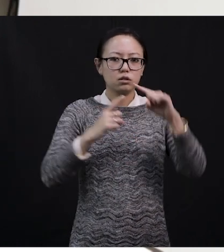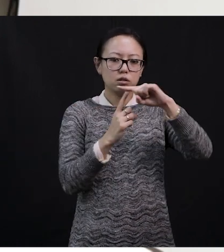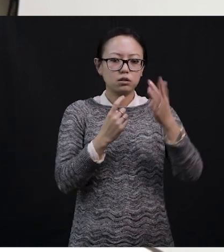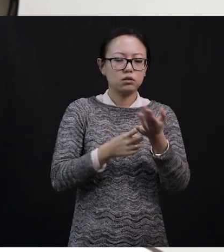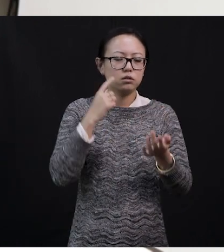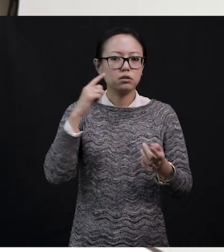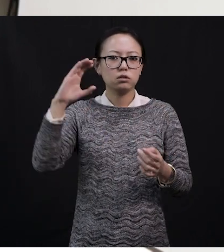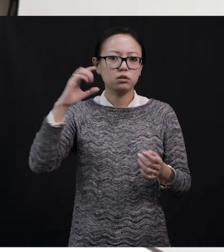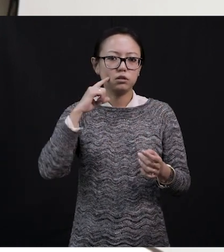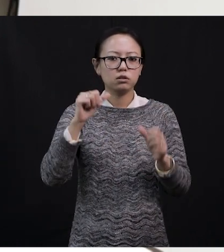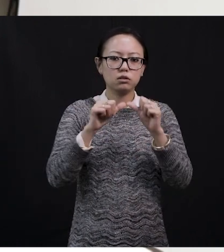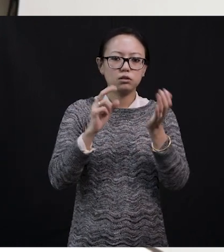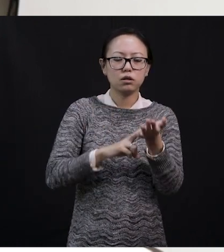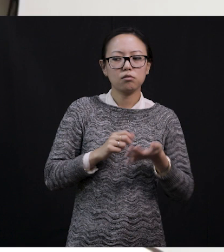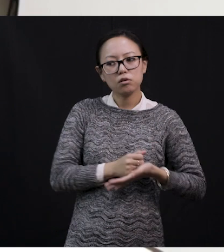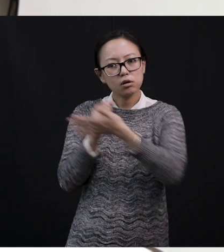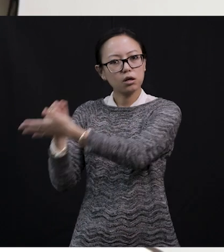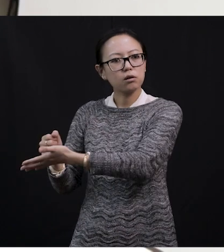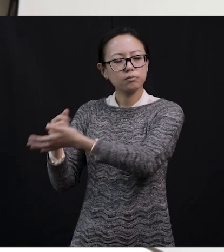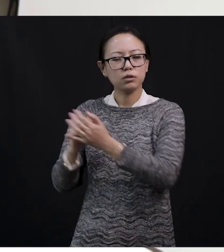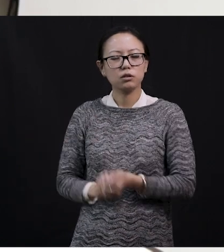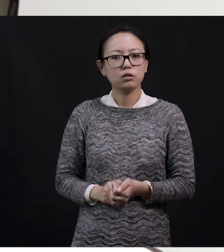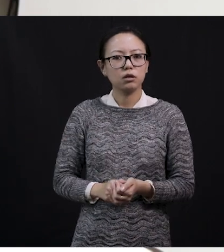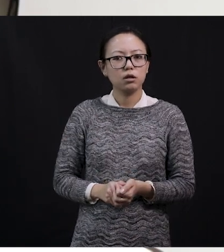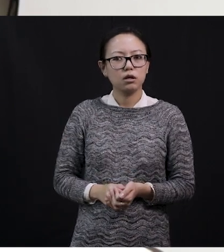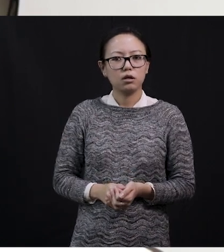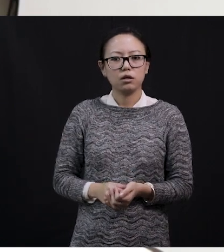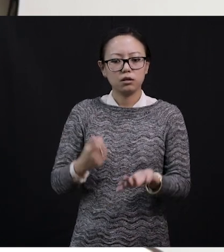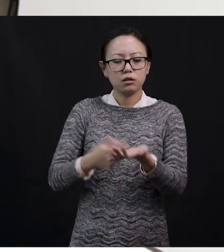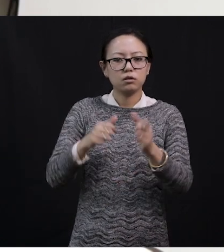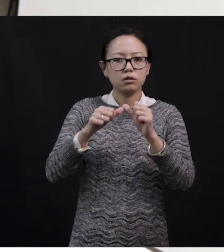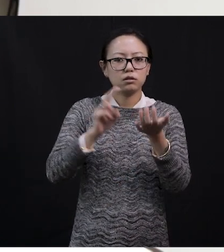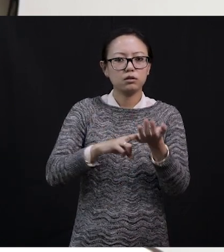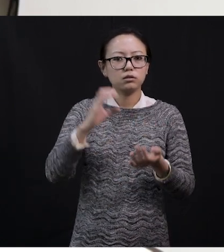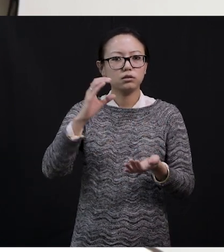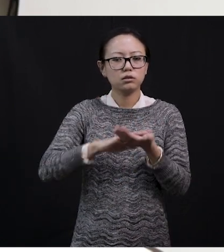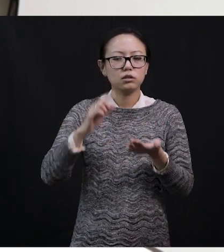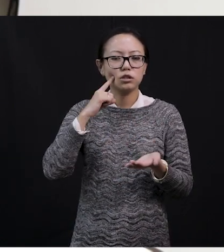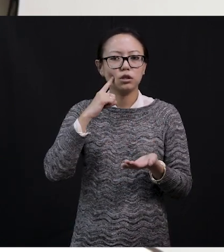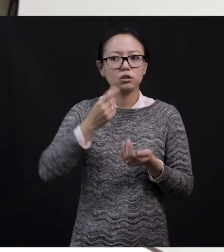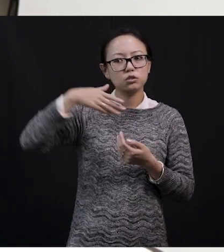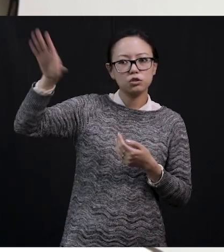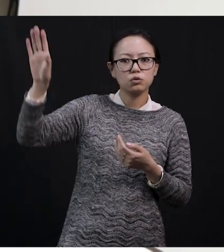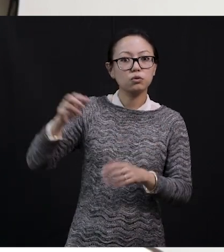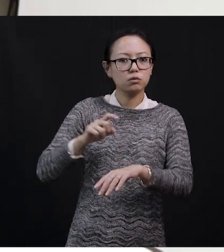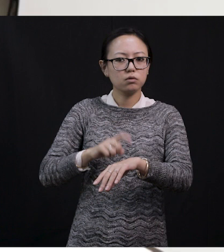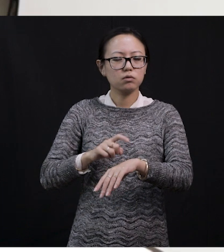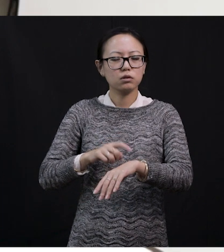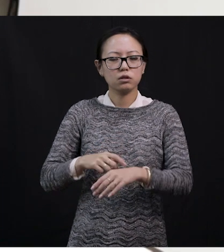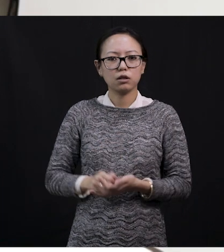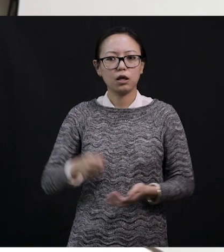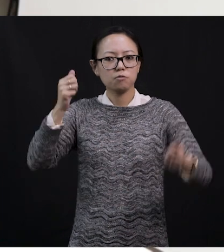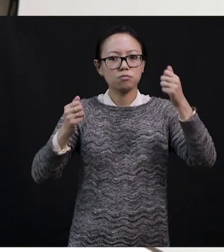railway ticket for Ranchi and also make a point to see him off. So all these little deeds that he had done